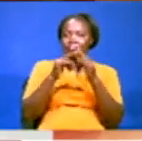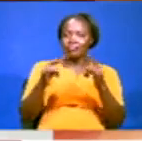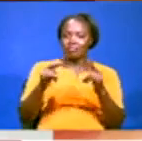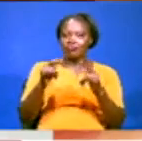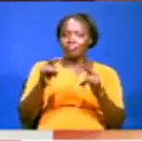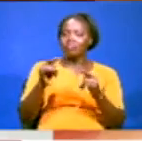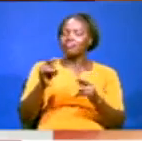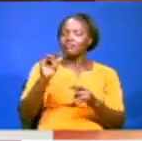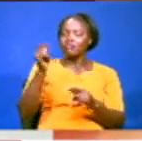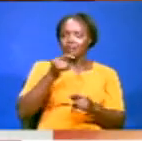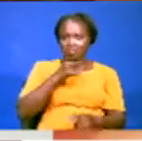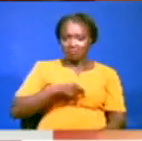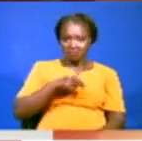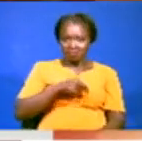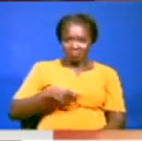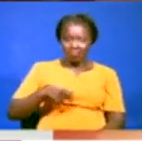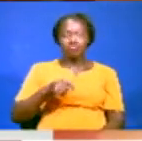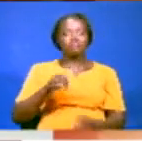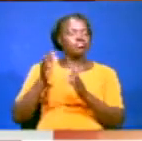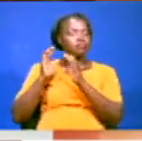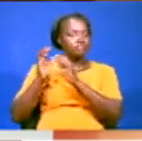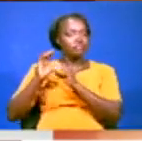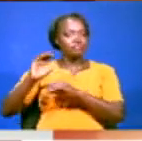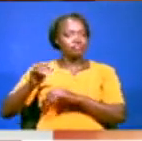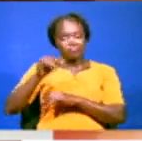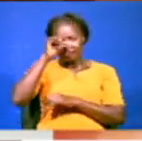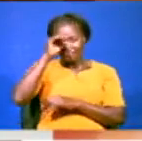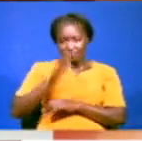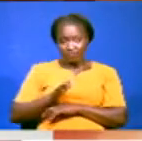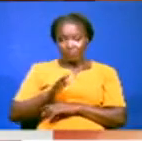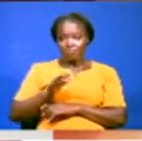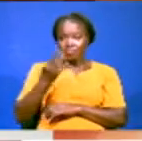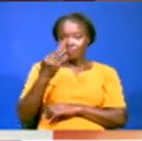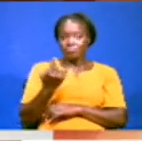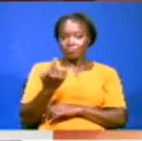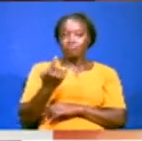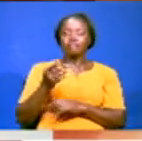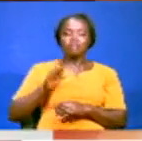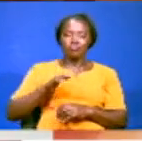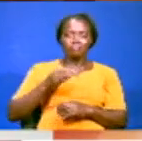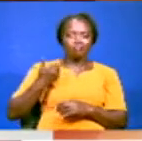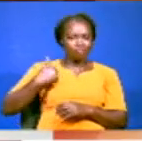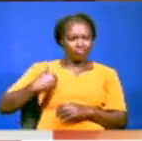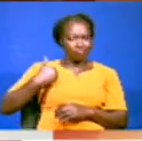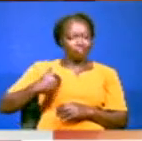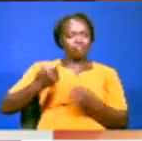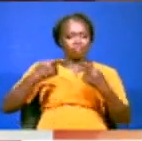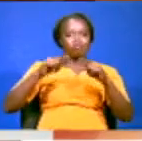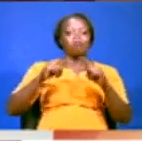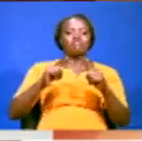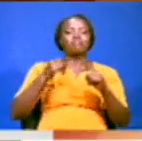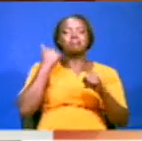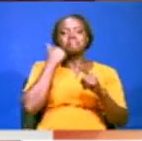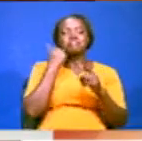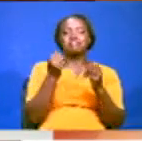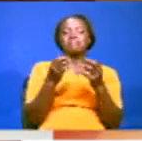Cross and Kilifi County government saw 31 women undergo a successful operation to a disease many